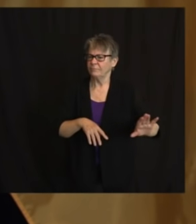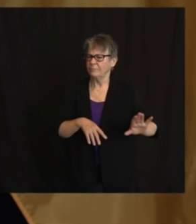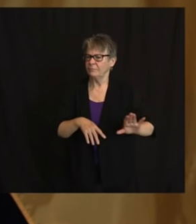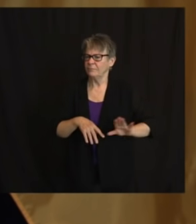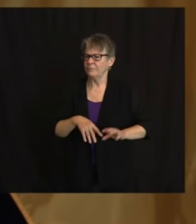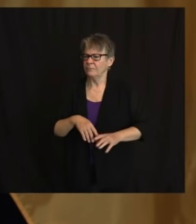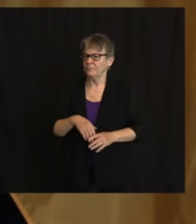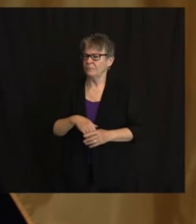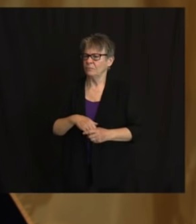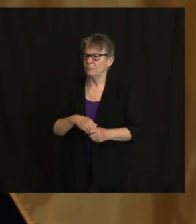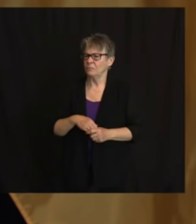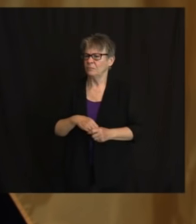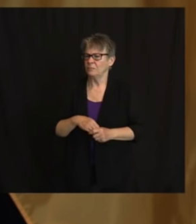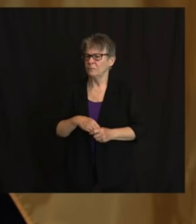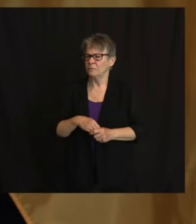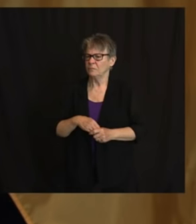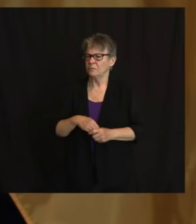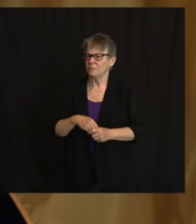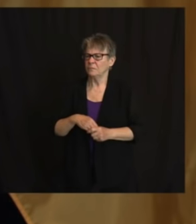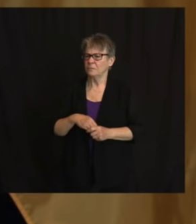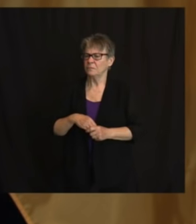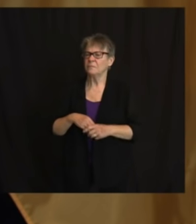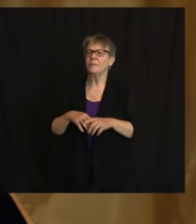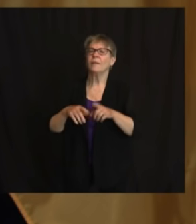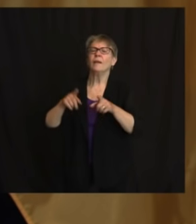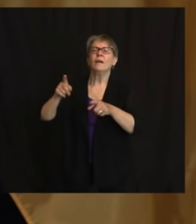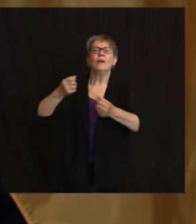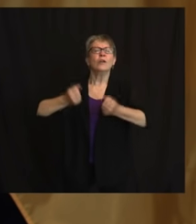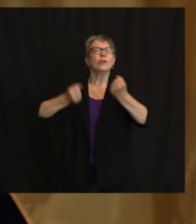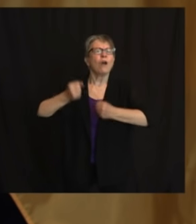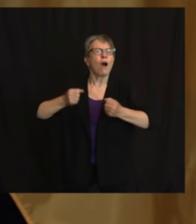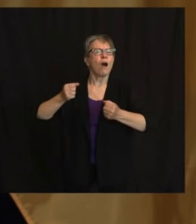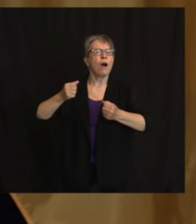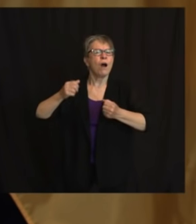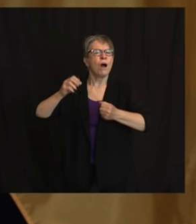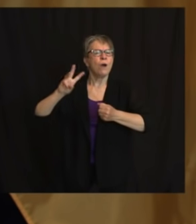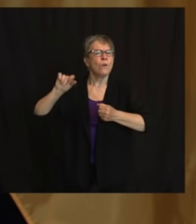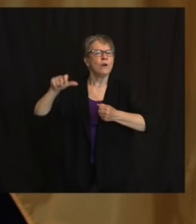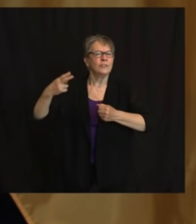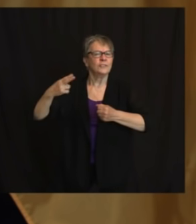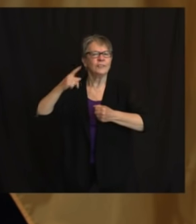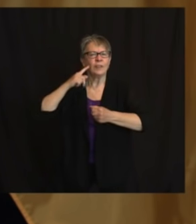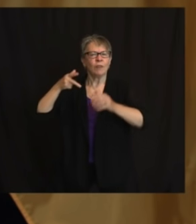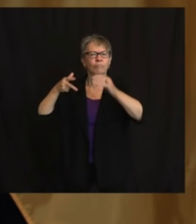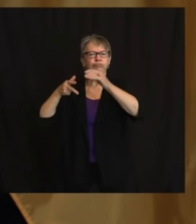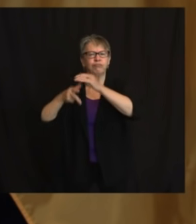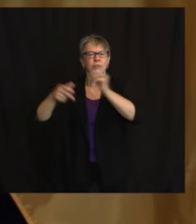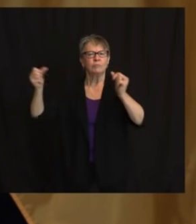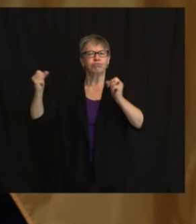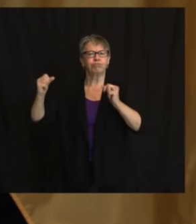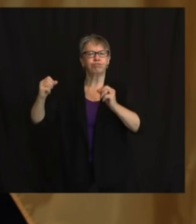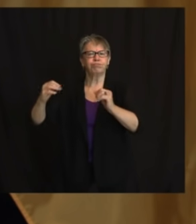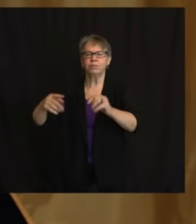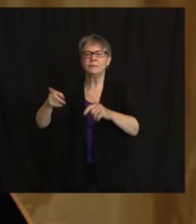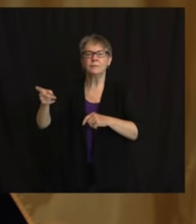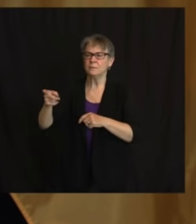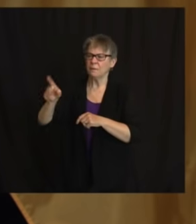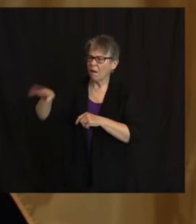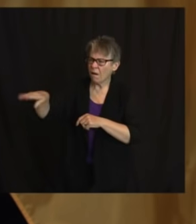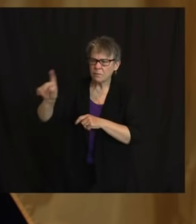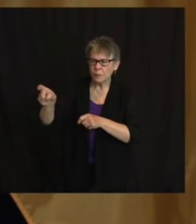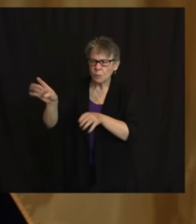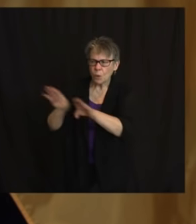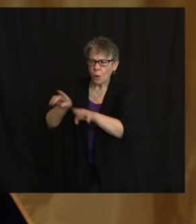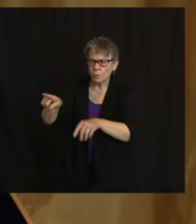in Secaucus, a subject who was initially arrested for shoplifting at a Home Depot, stated to have